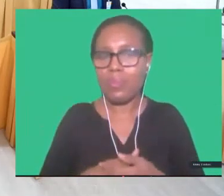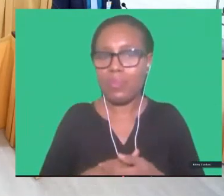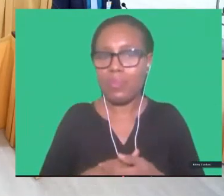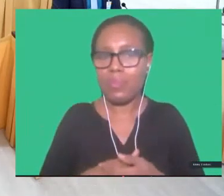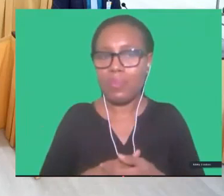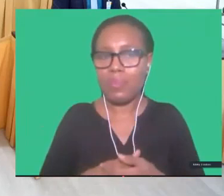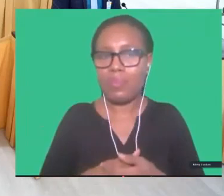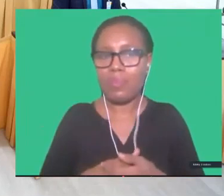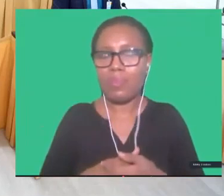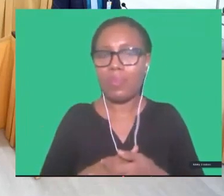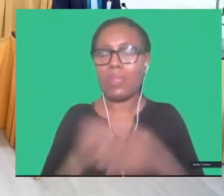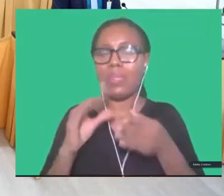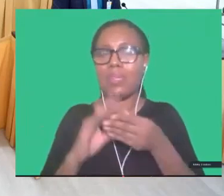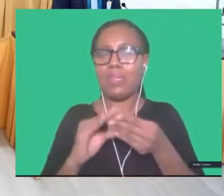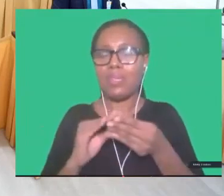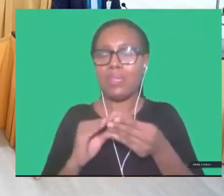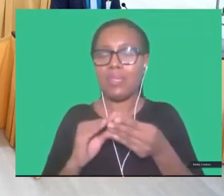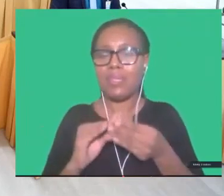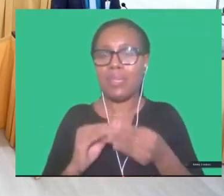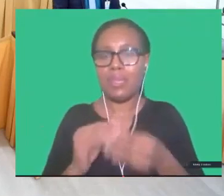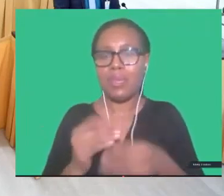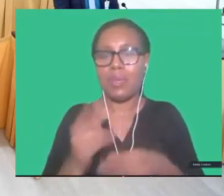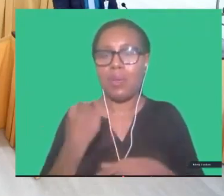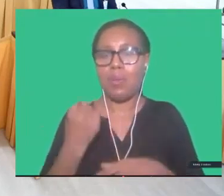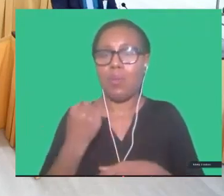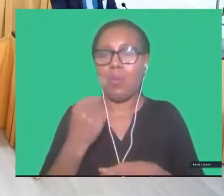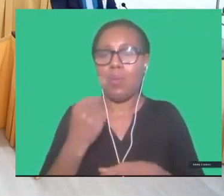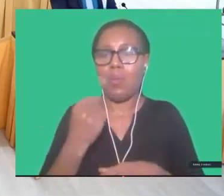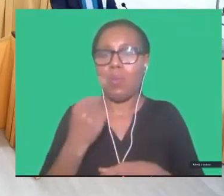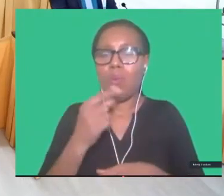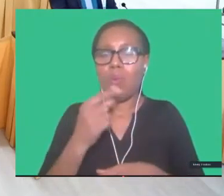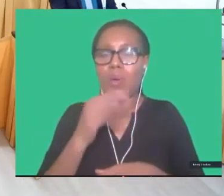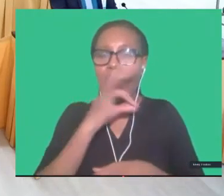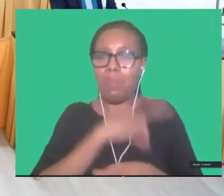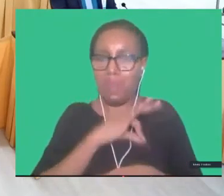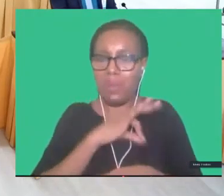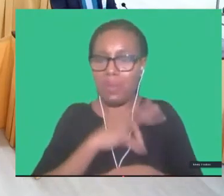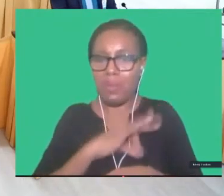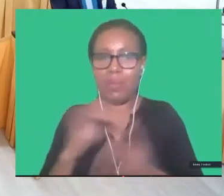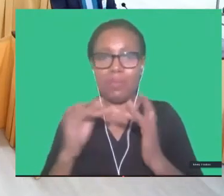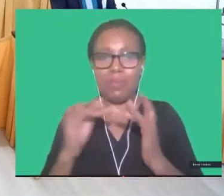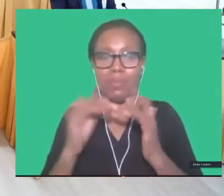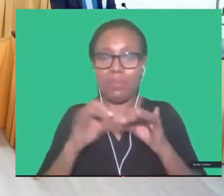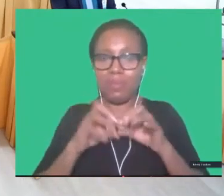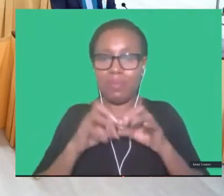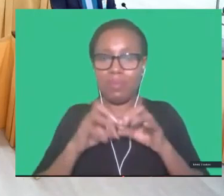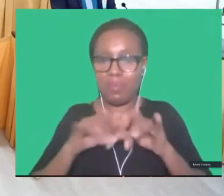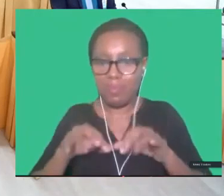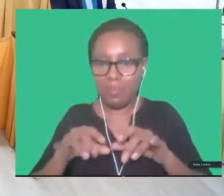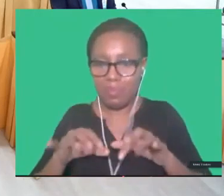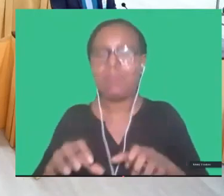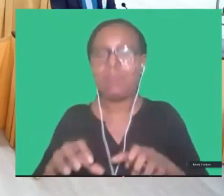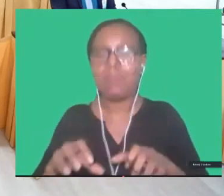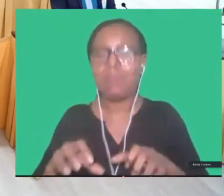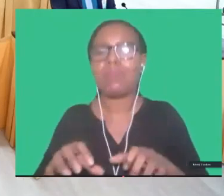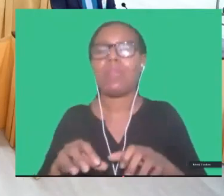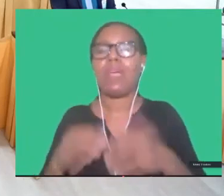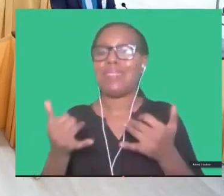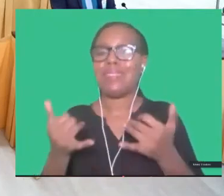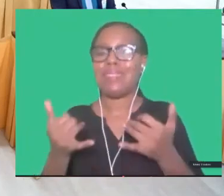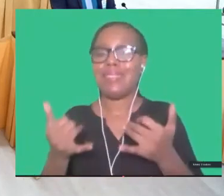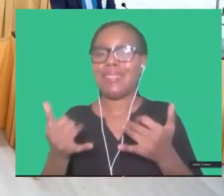the benefits of the digitalization would be actually the incorporation of a company now in between 2 to 6 business